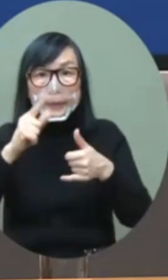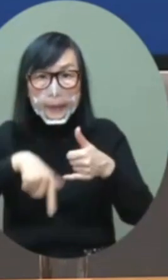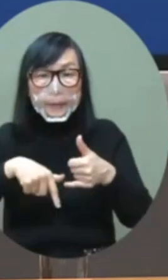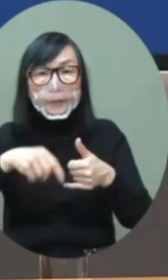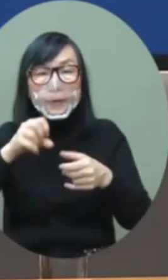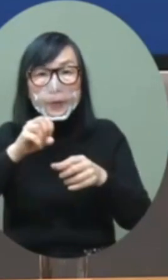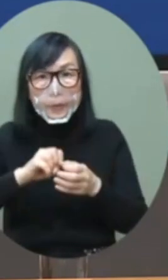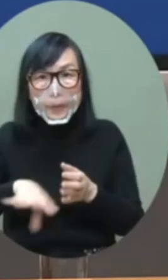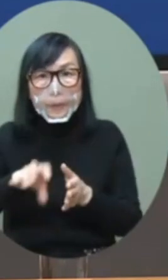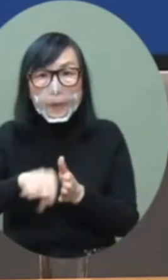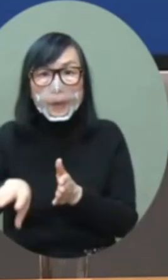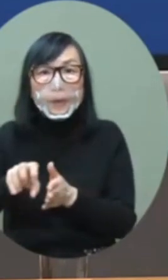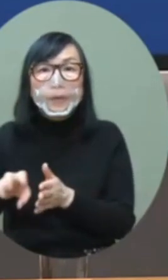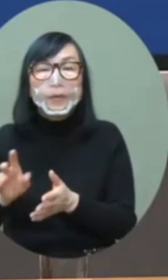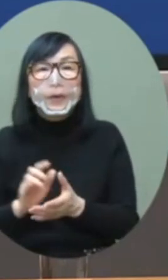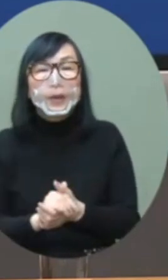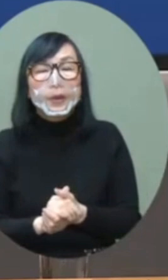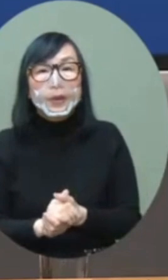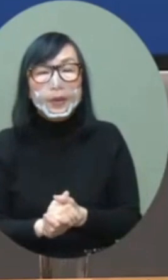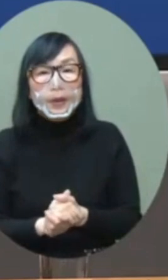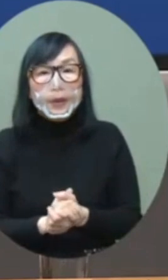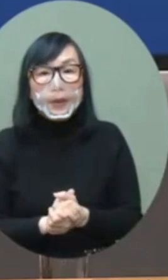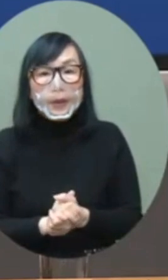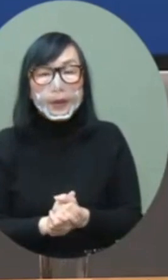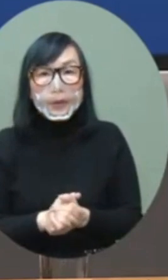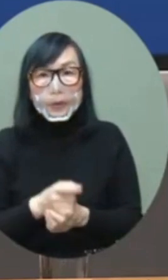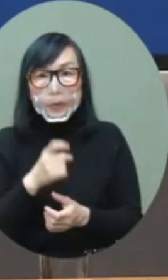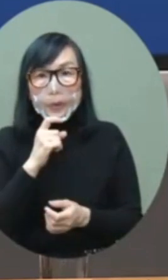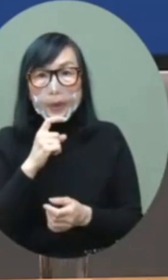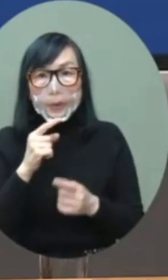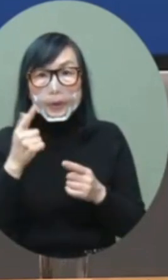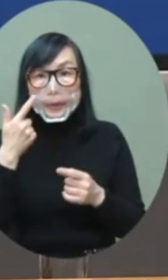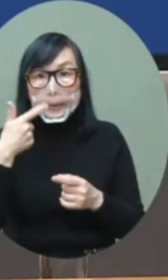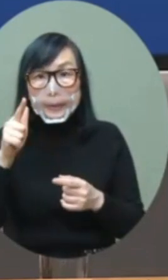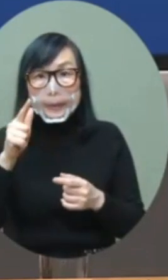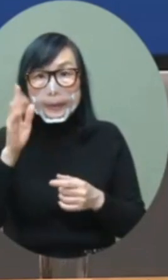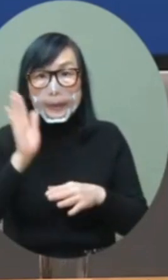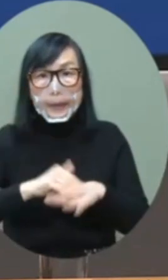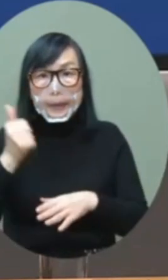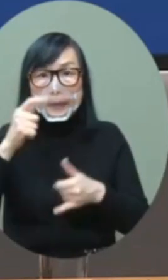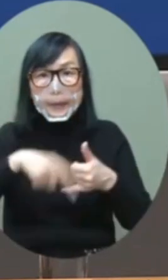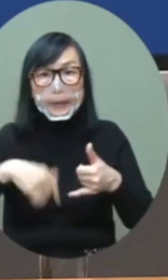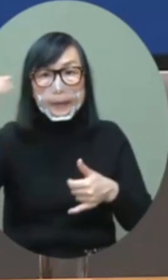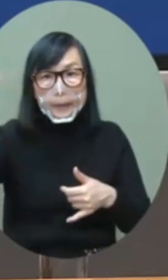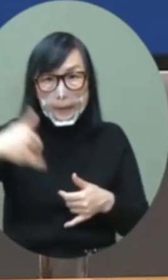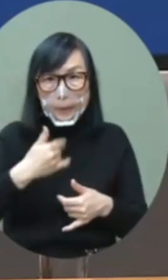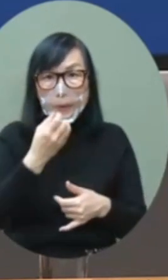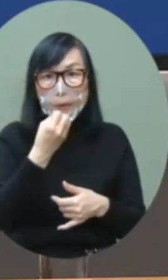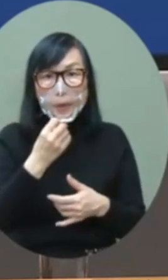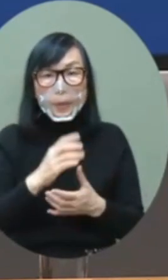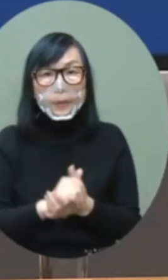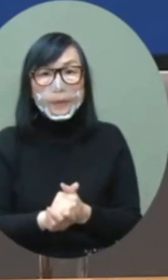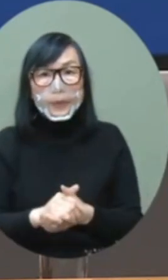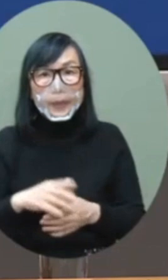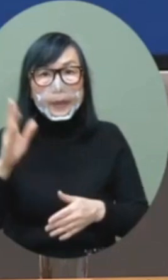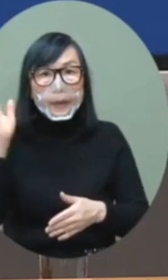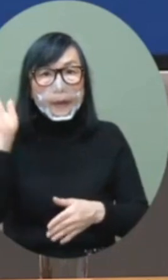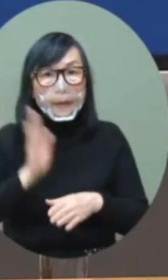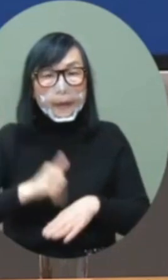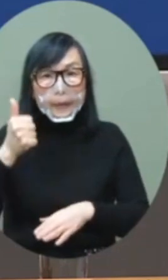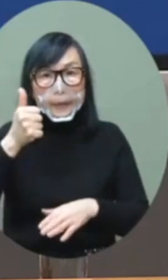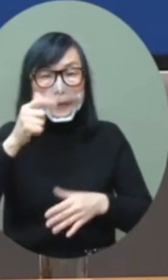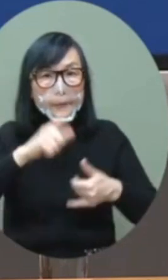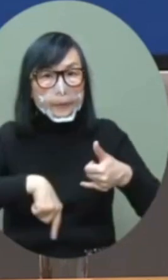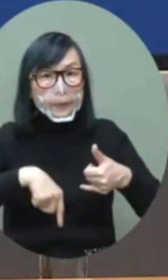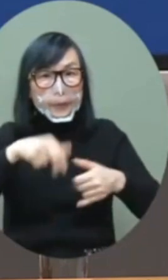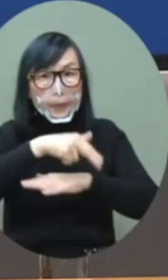also bringing in talents. I've been giving you figures under the quality admission scheme, where we